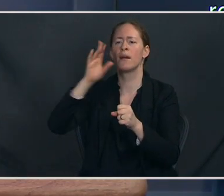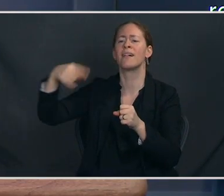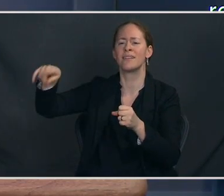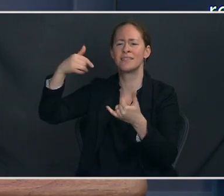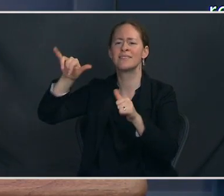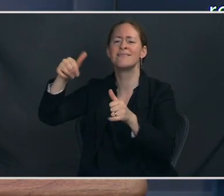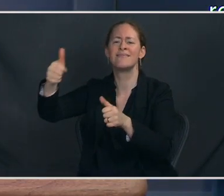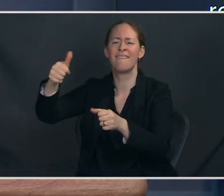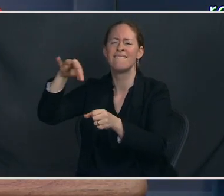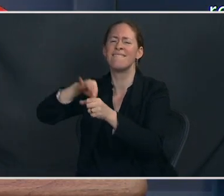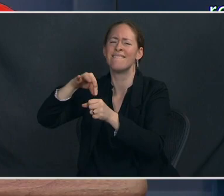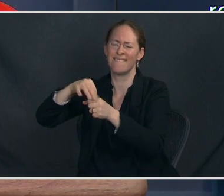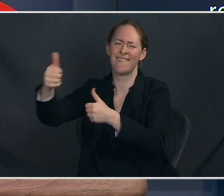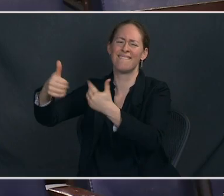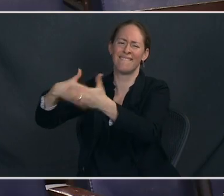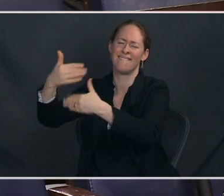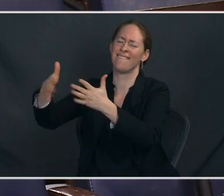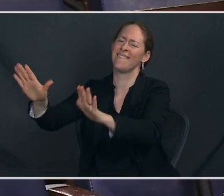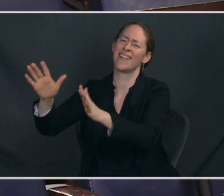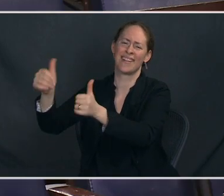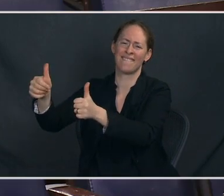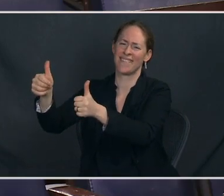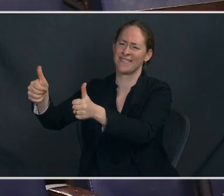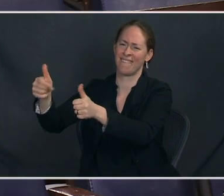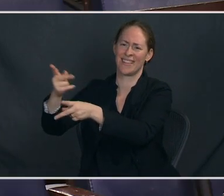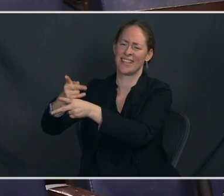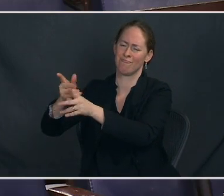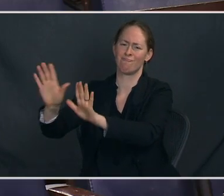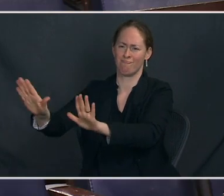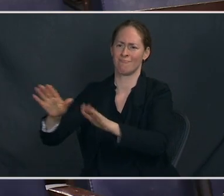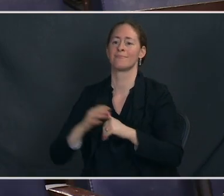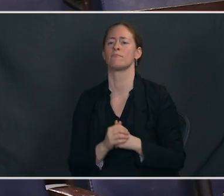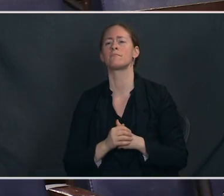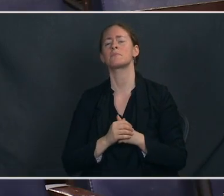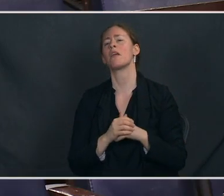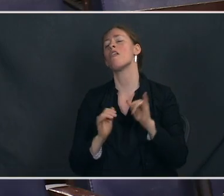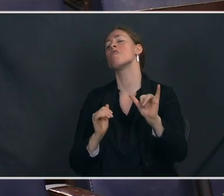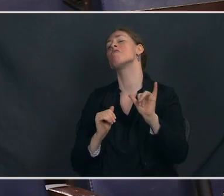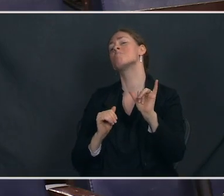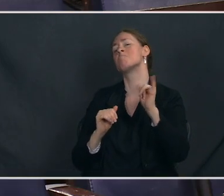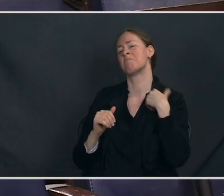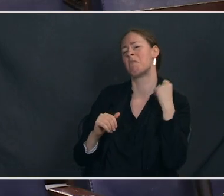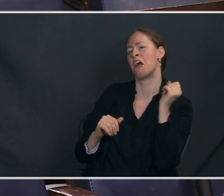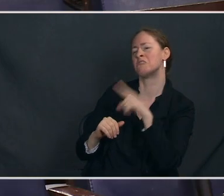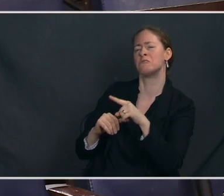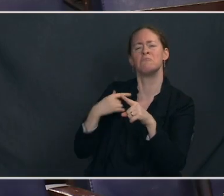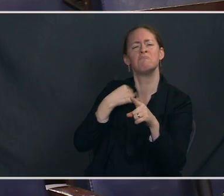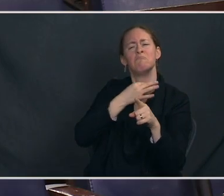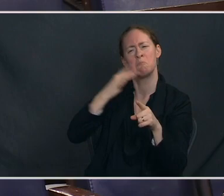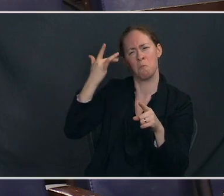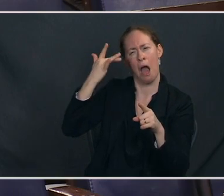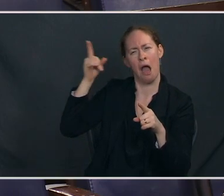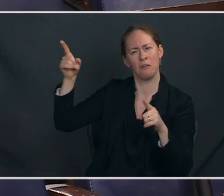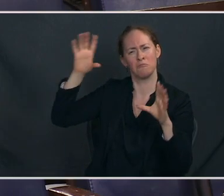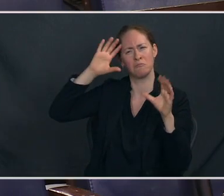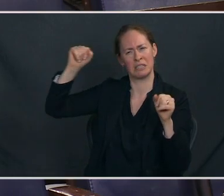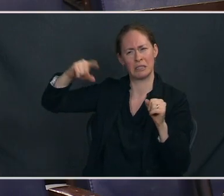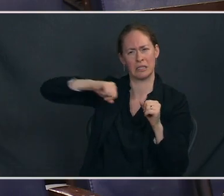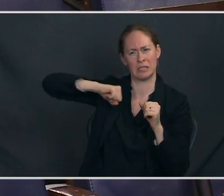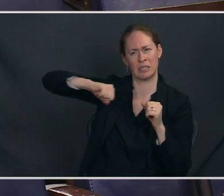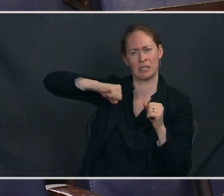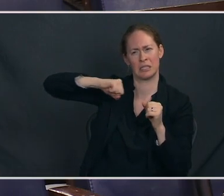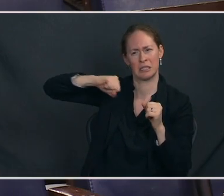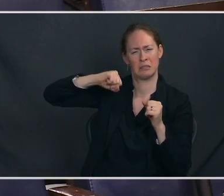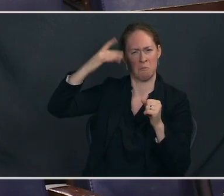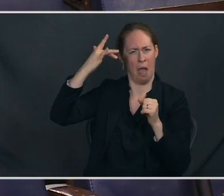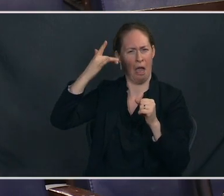Last follow-up, and then hand off. On this, though, why is the president so reluctant to express his personal opinion as to what happens here? We understand he's not in the Senate